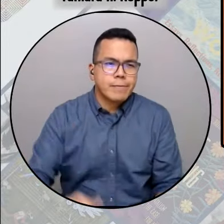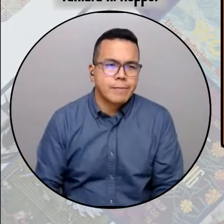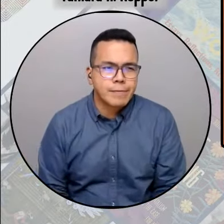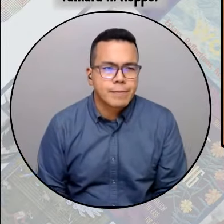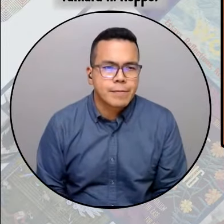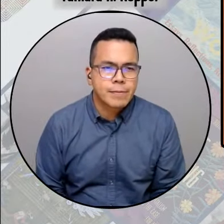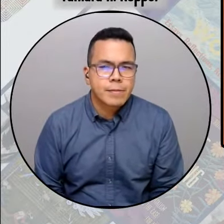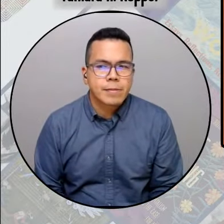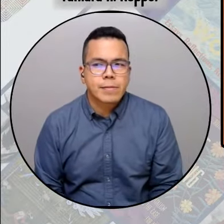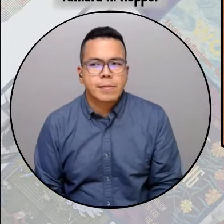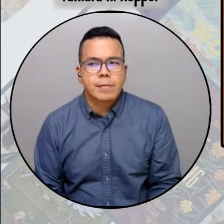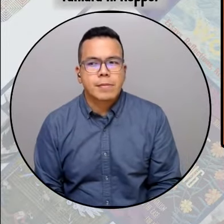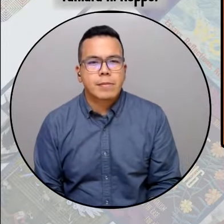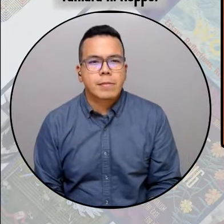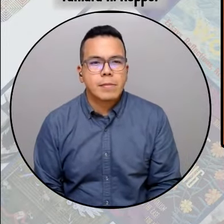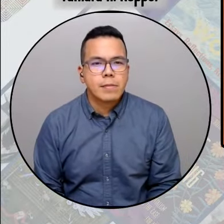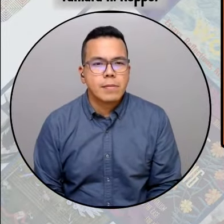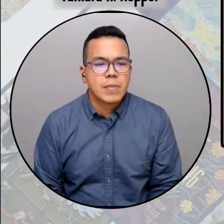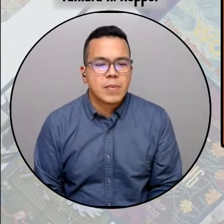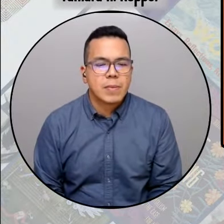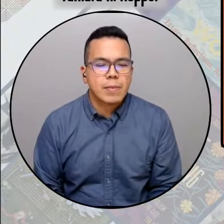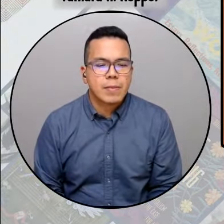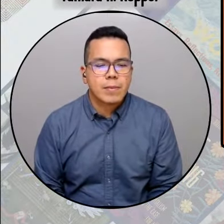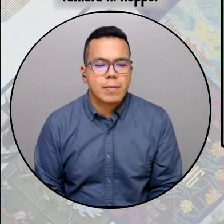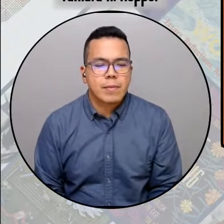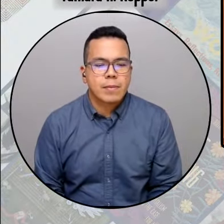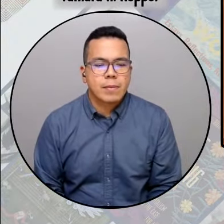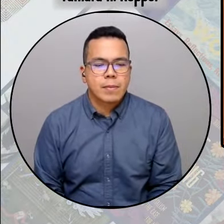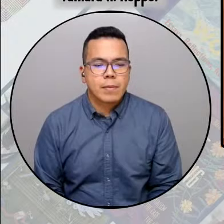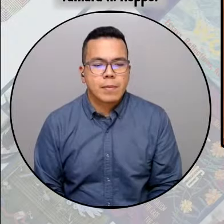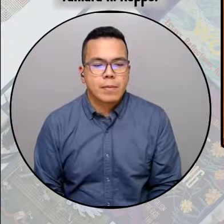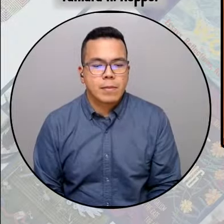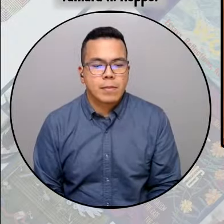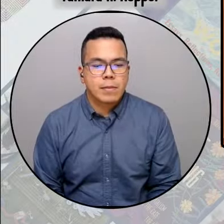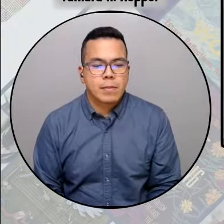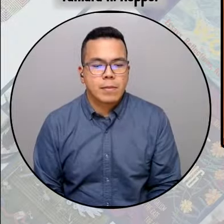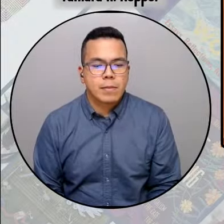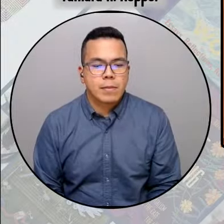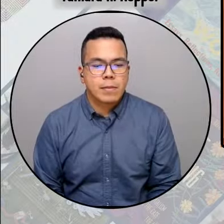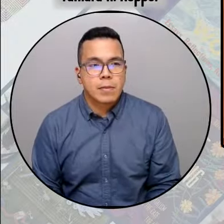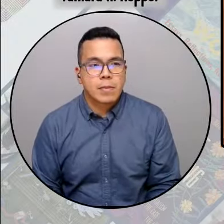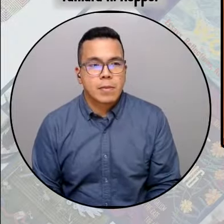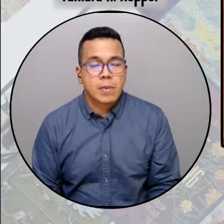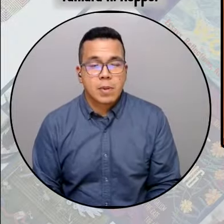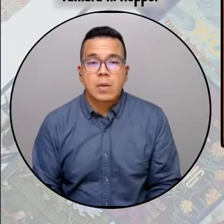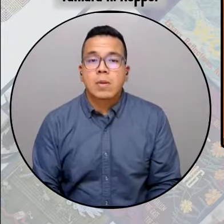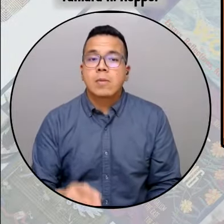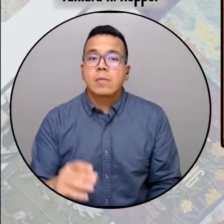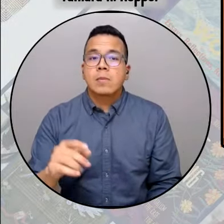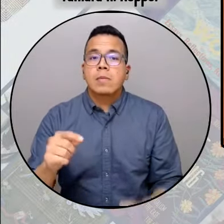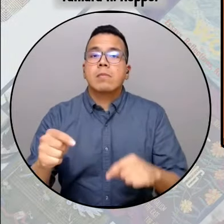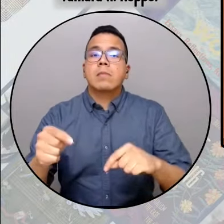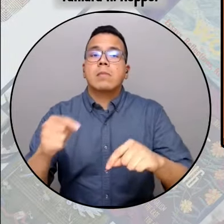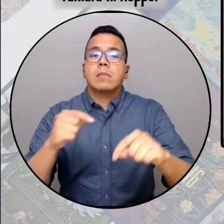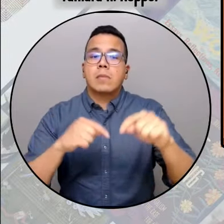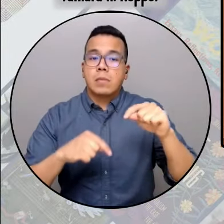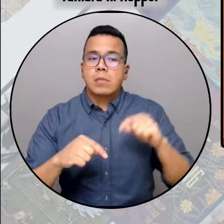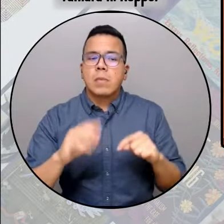Okay. So this is here. We're going to come back to this in a moment so we can look at some budget stuff of not